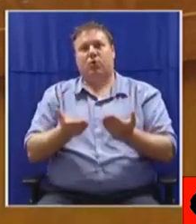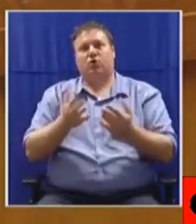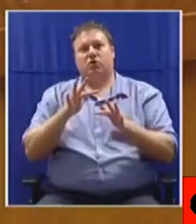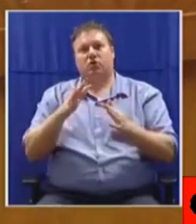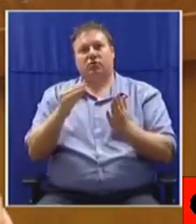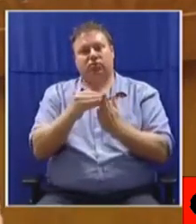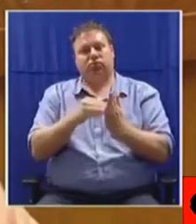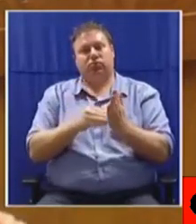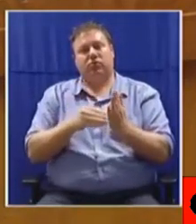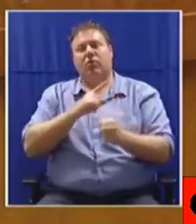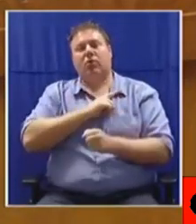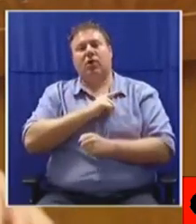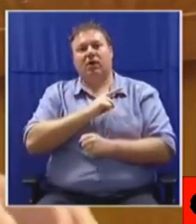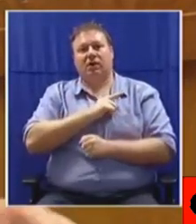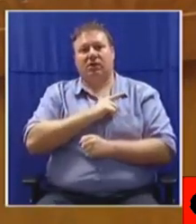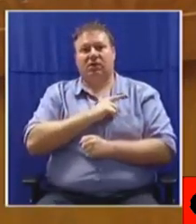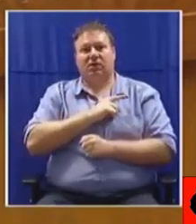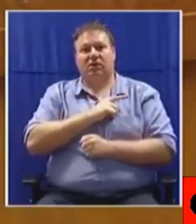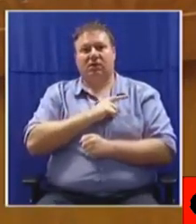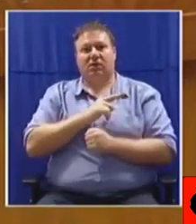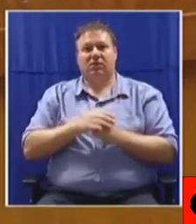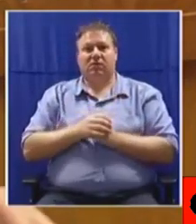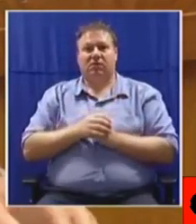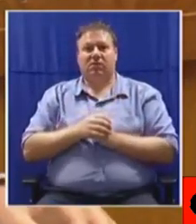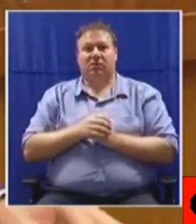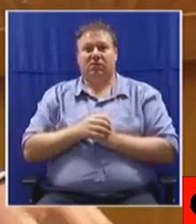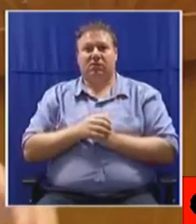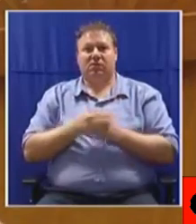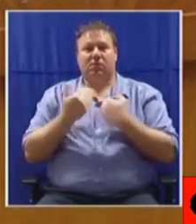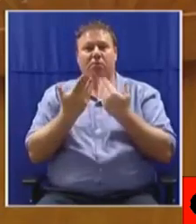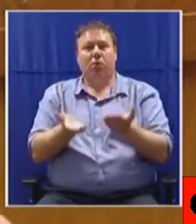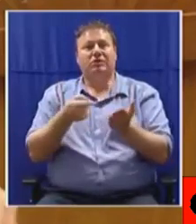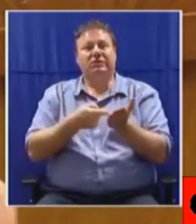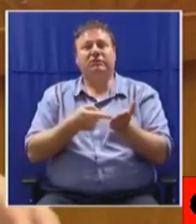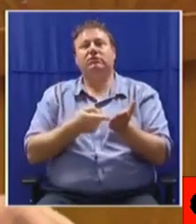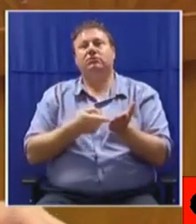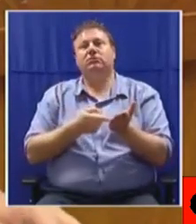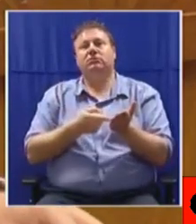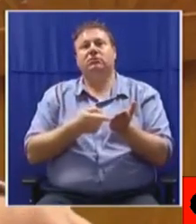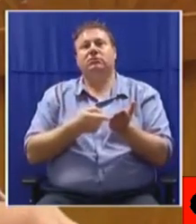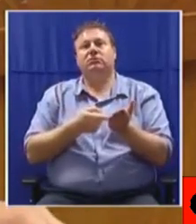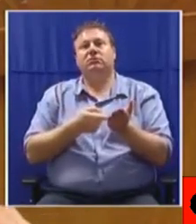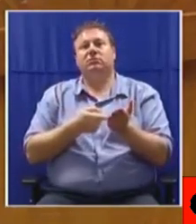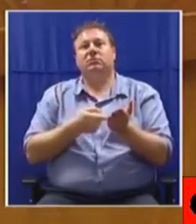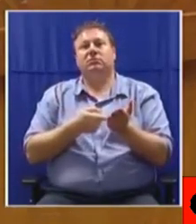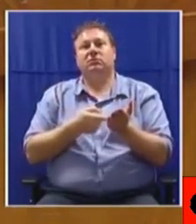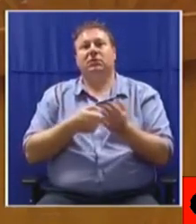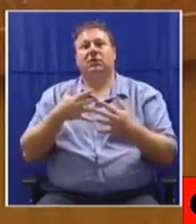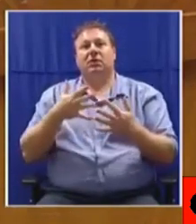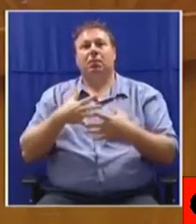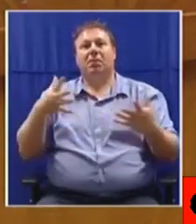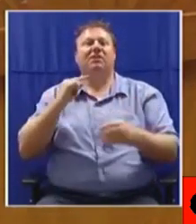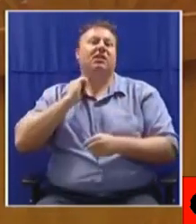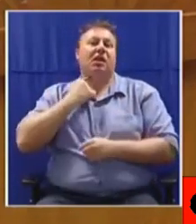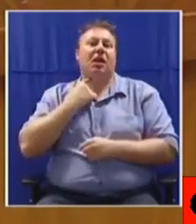today, because what this motion is today is the greatest hoax perpetuated on the